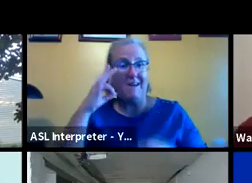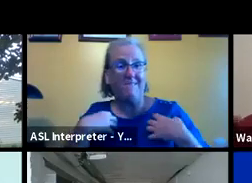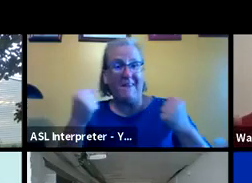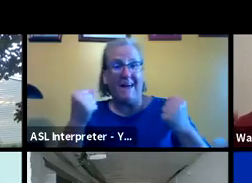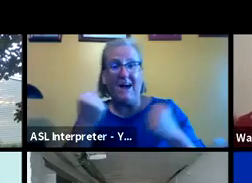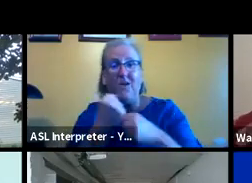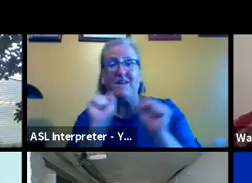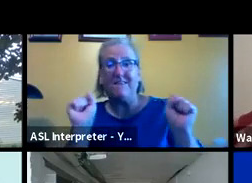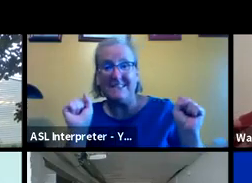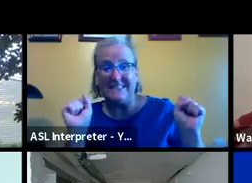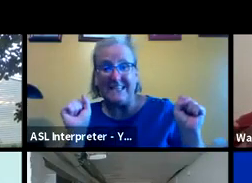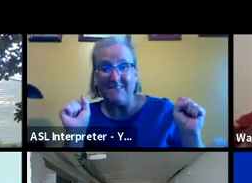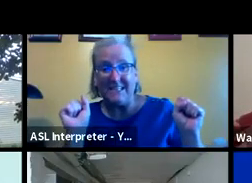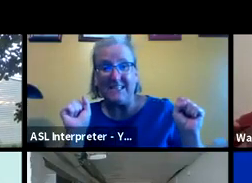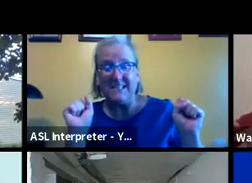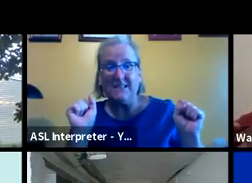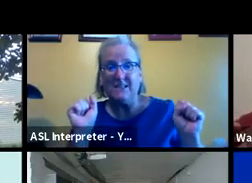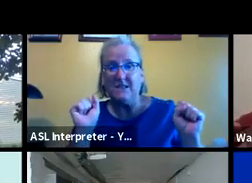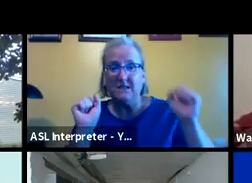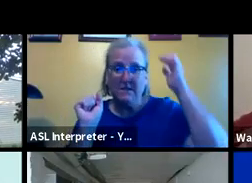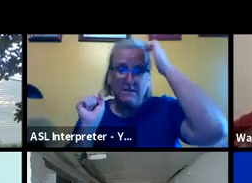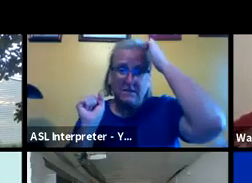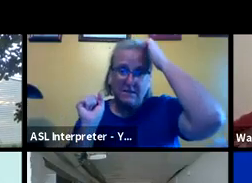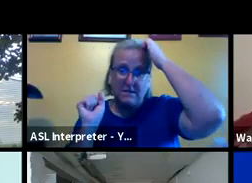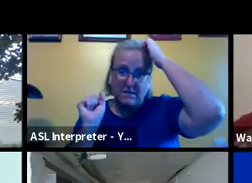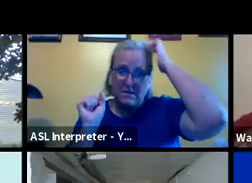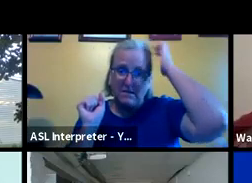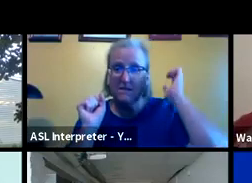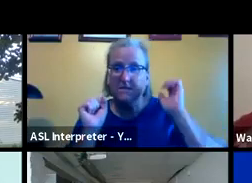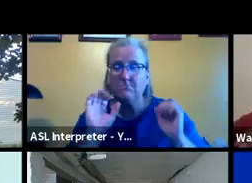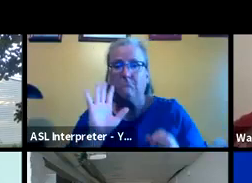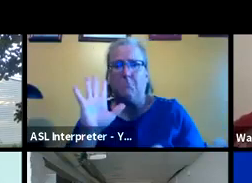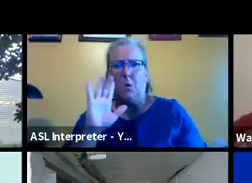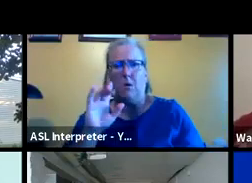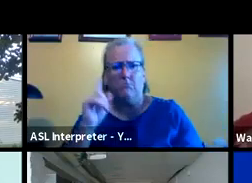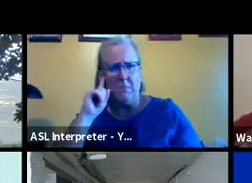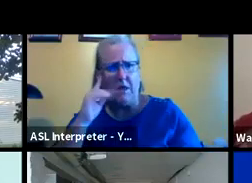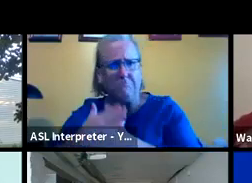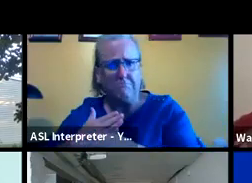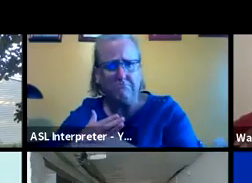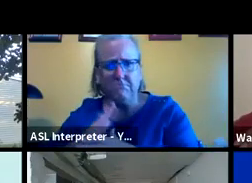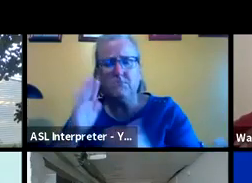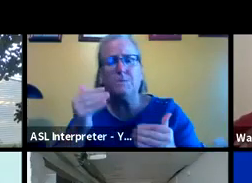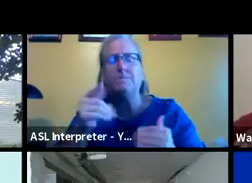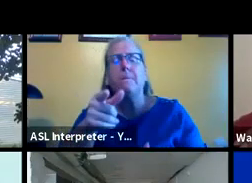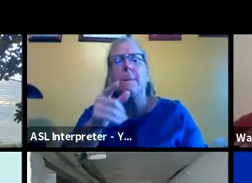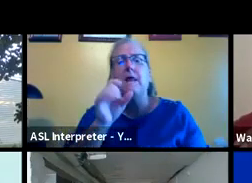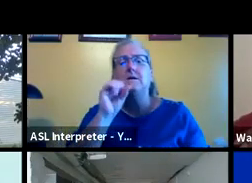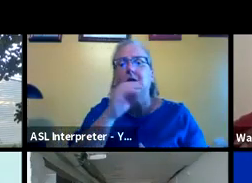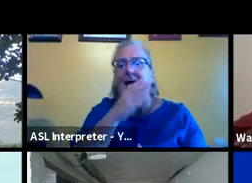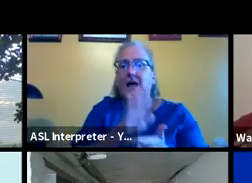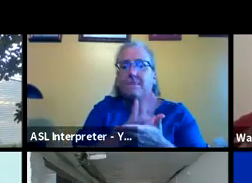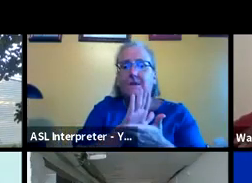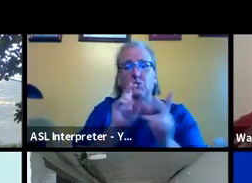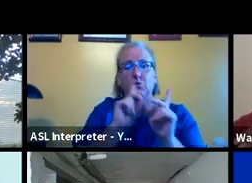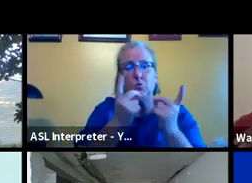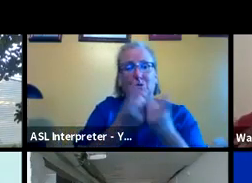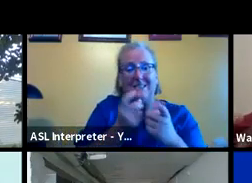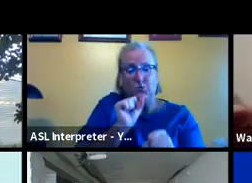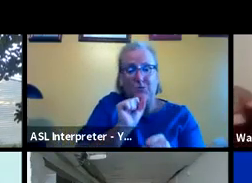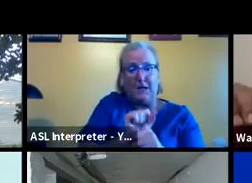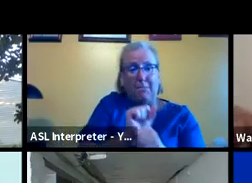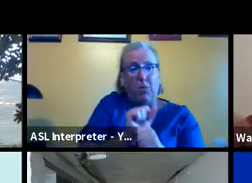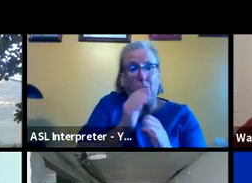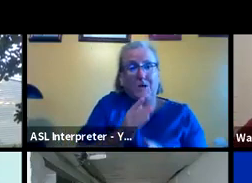public. Pardon? Go ahead. And school district employees who attend the